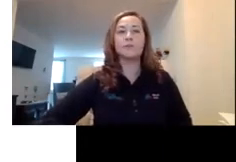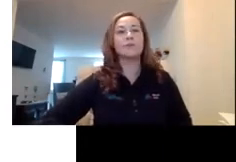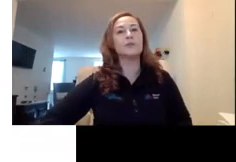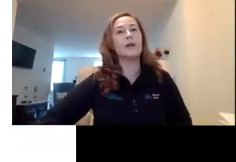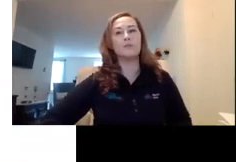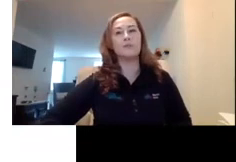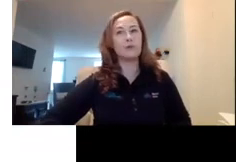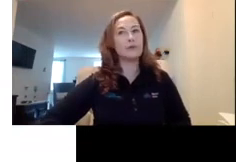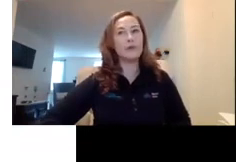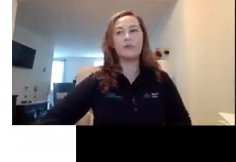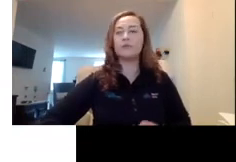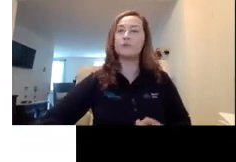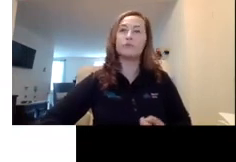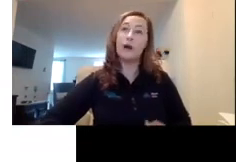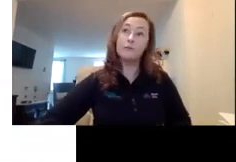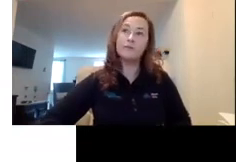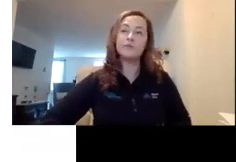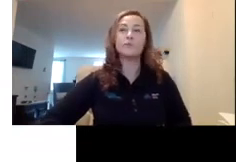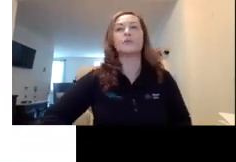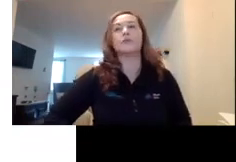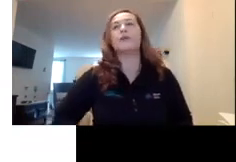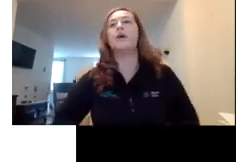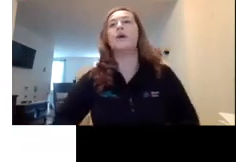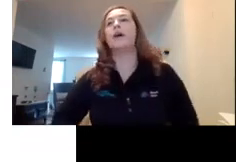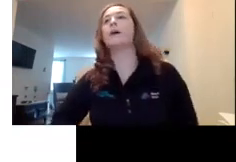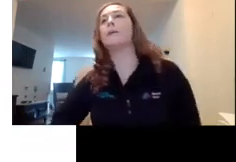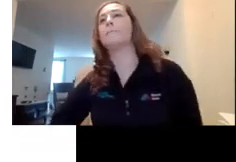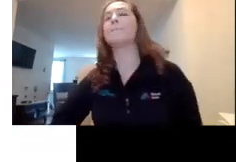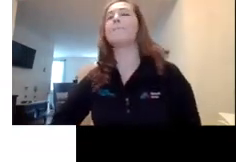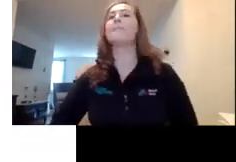is doing? Have you heard how your mom is doing?